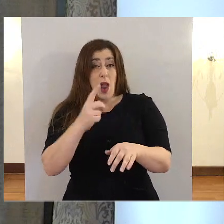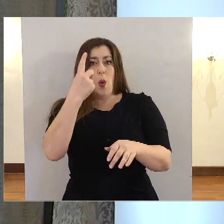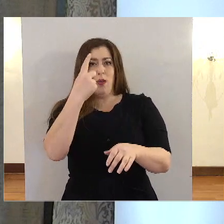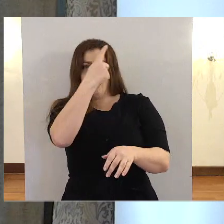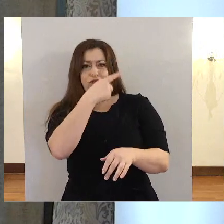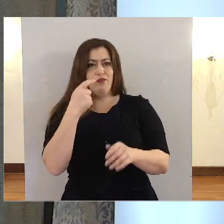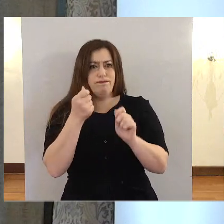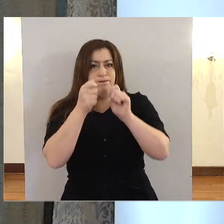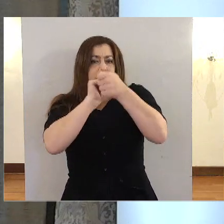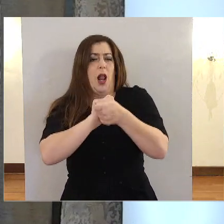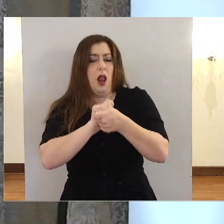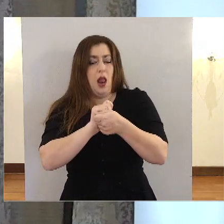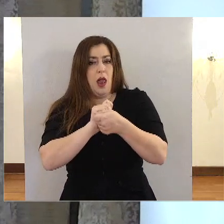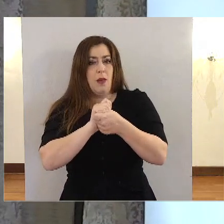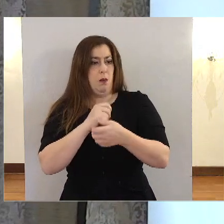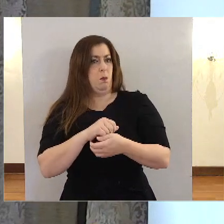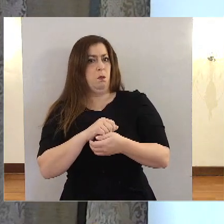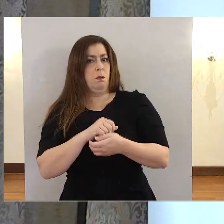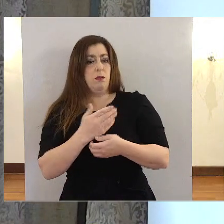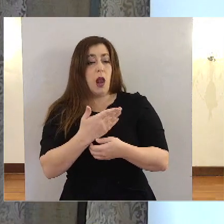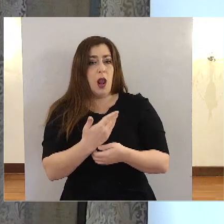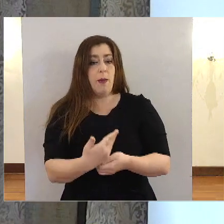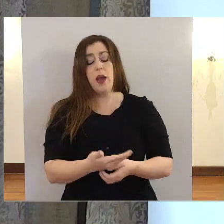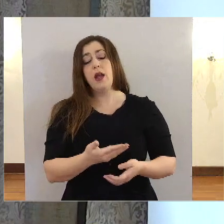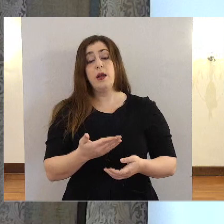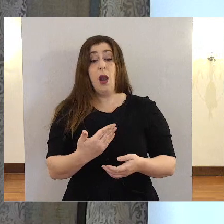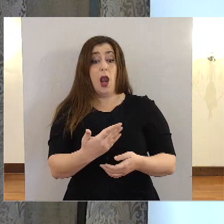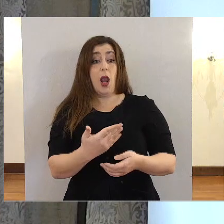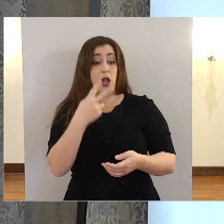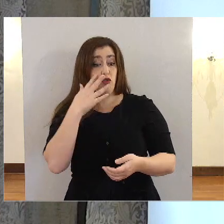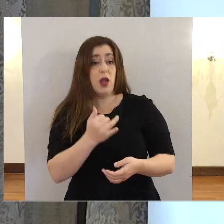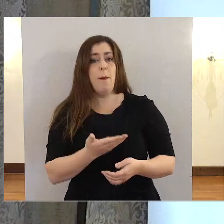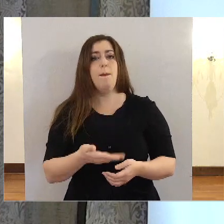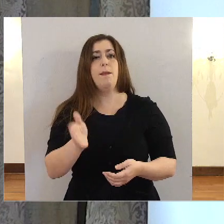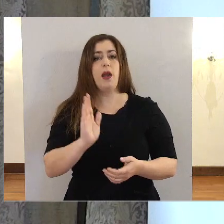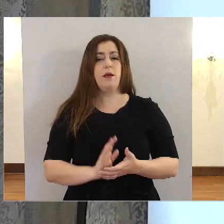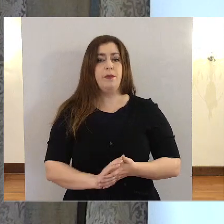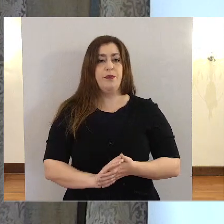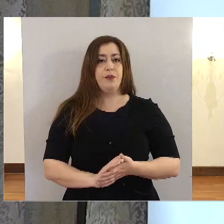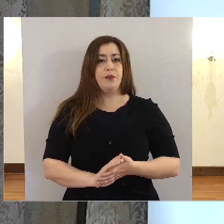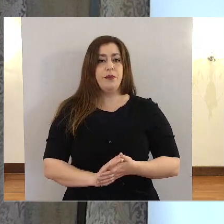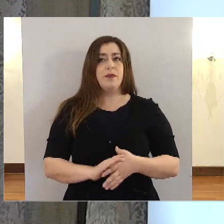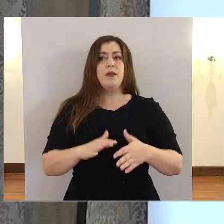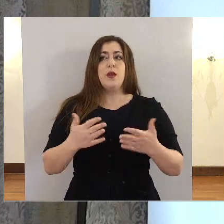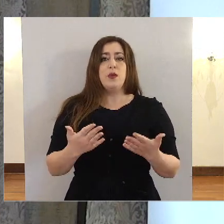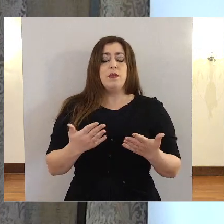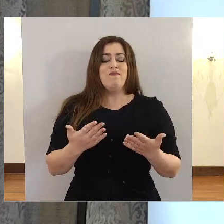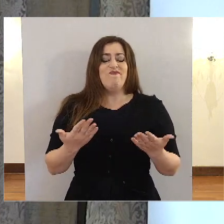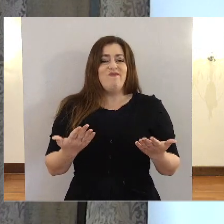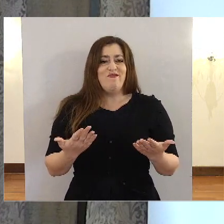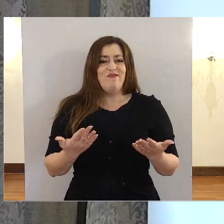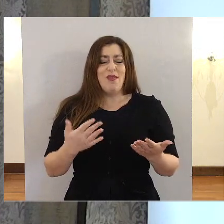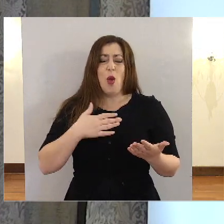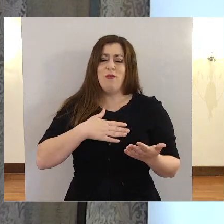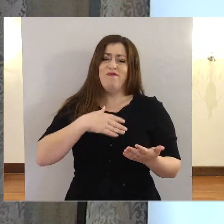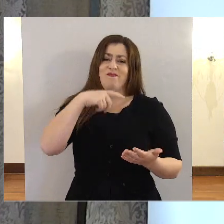changed completely. He tried to rush me out of the clinic, and in no time, I'm here, just right next to you. At the